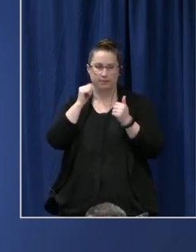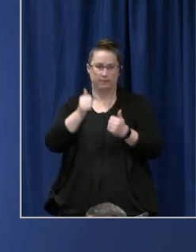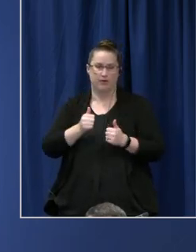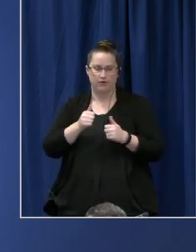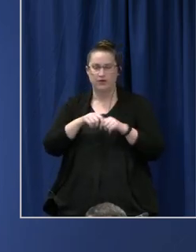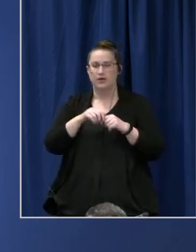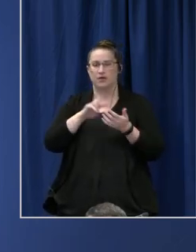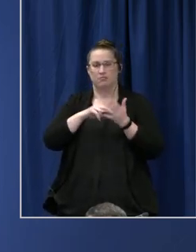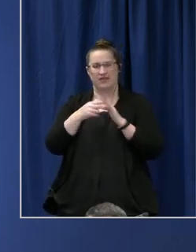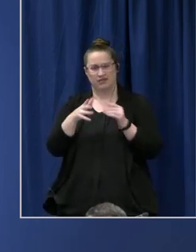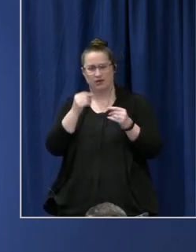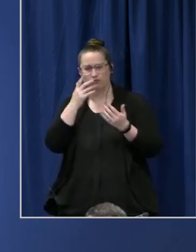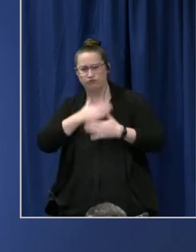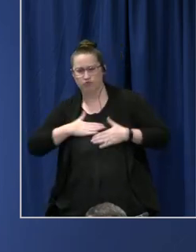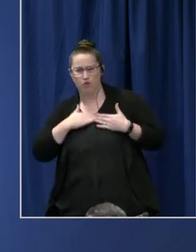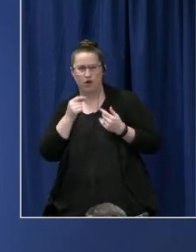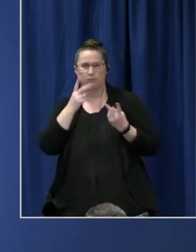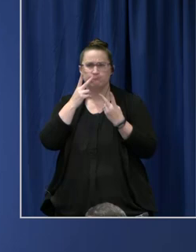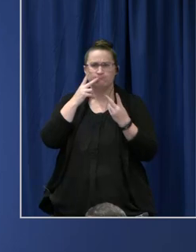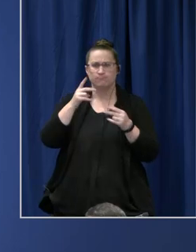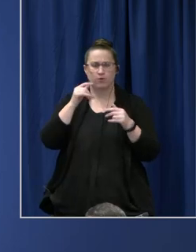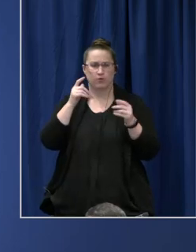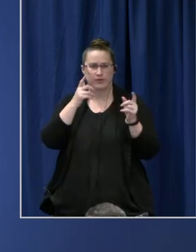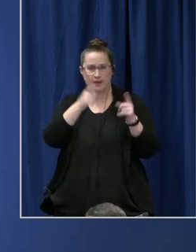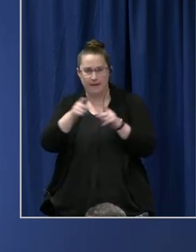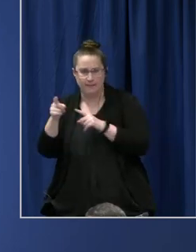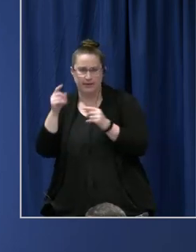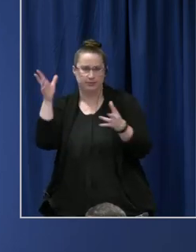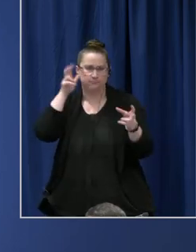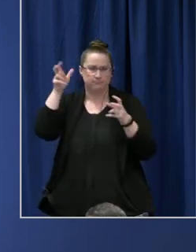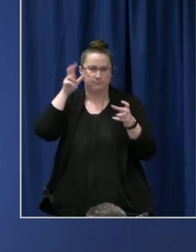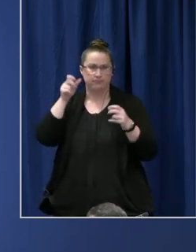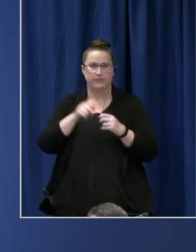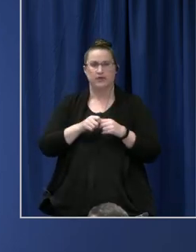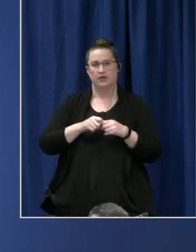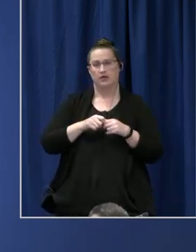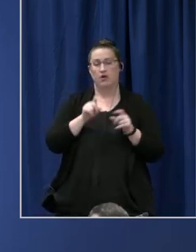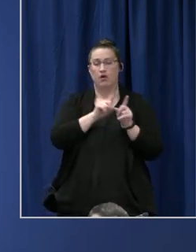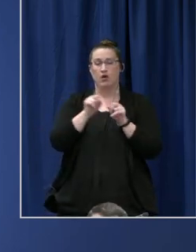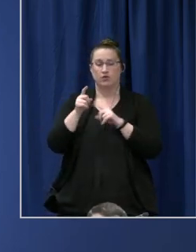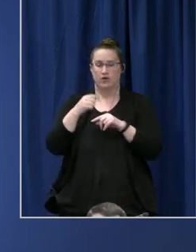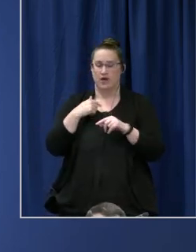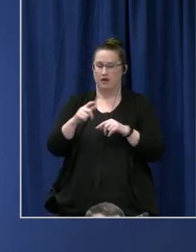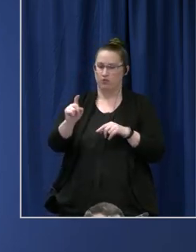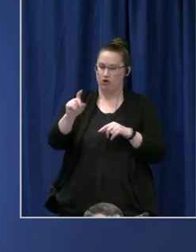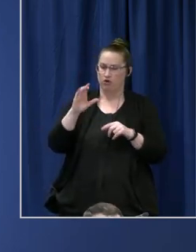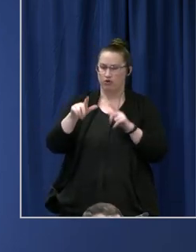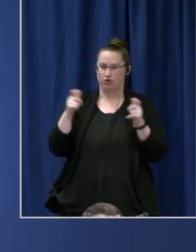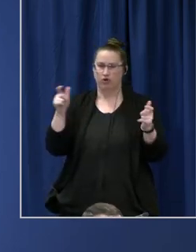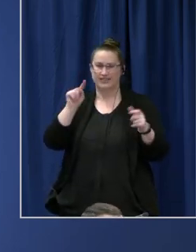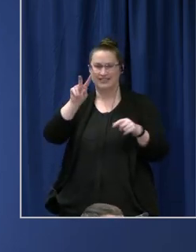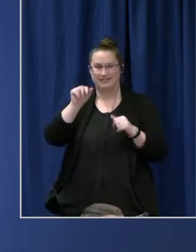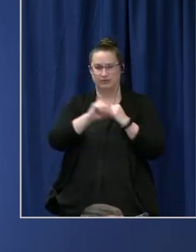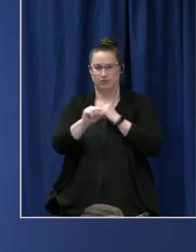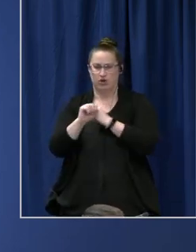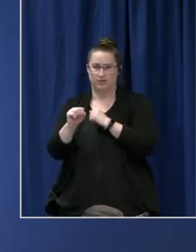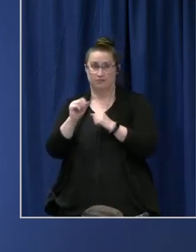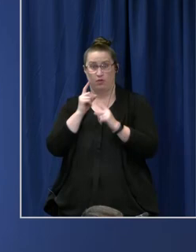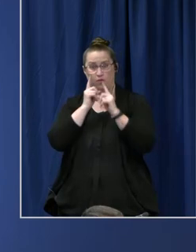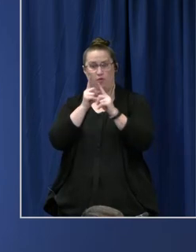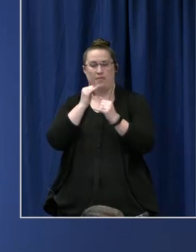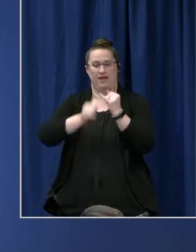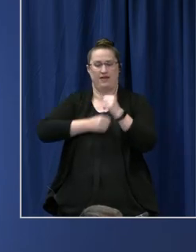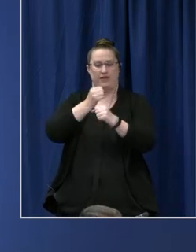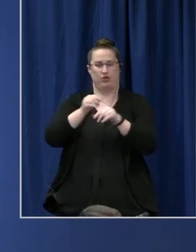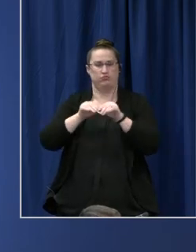video programmers to offer audio description in the 100 largest TV markets by the end of this year. We